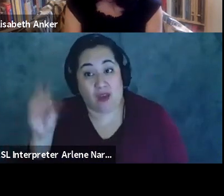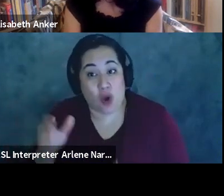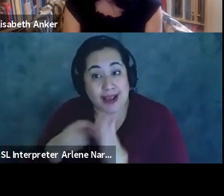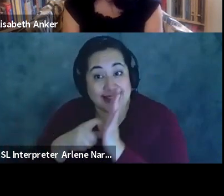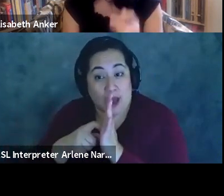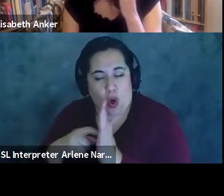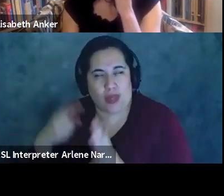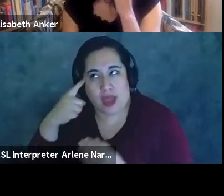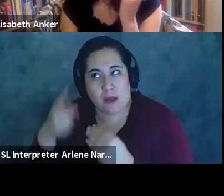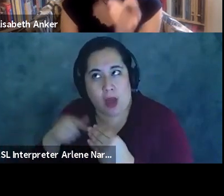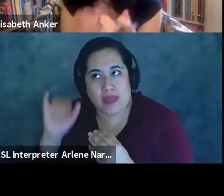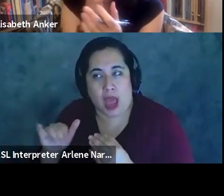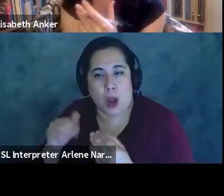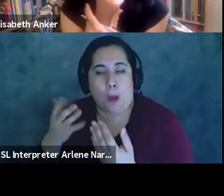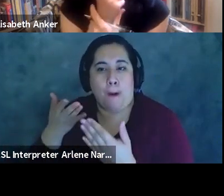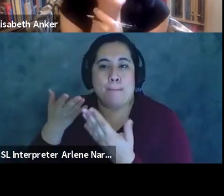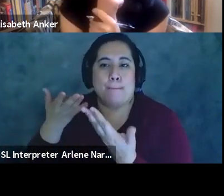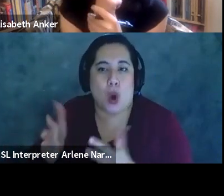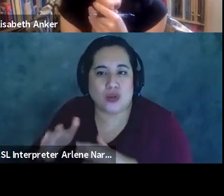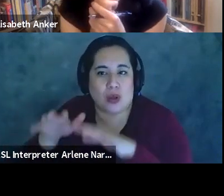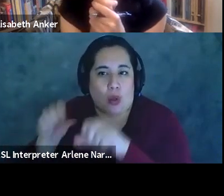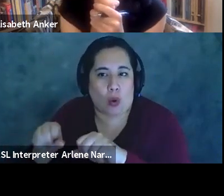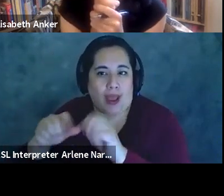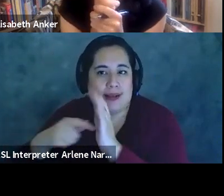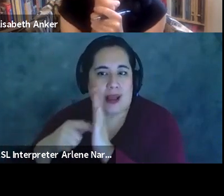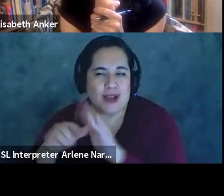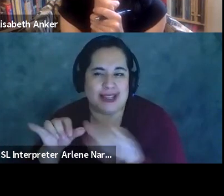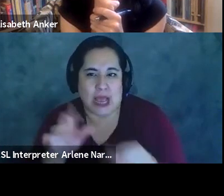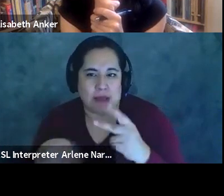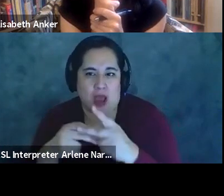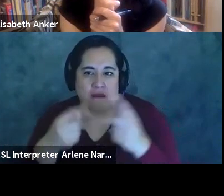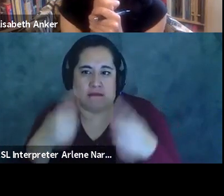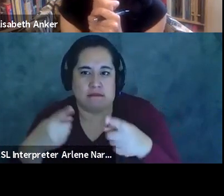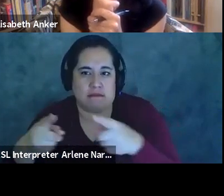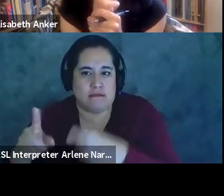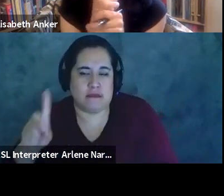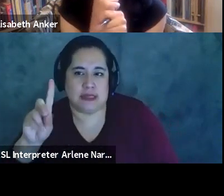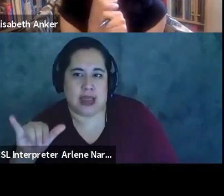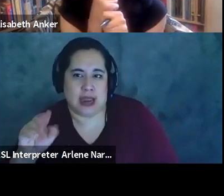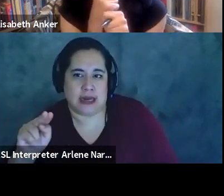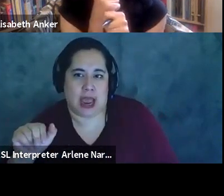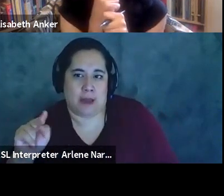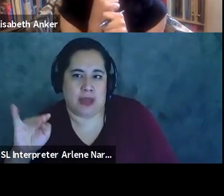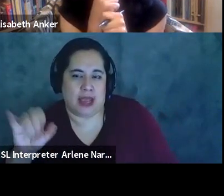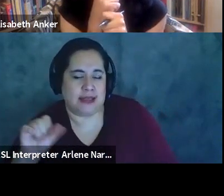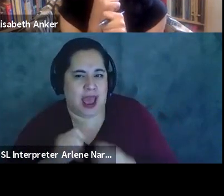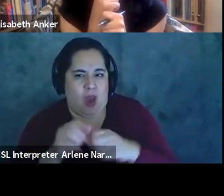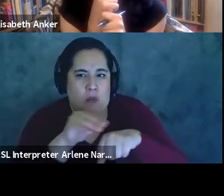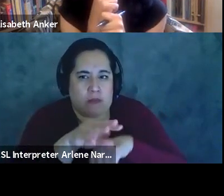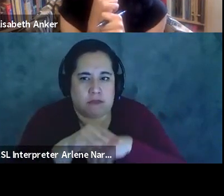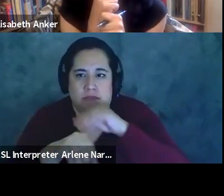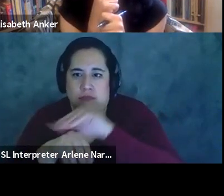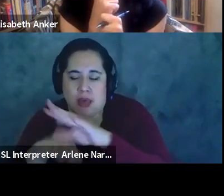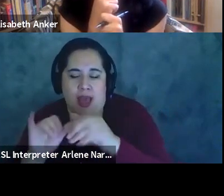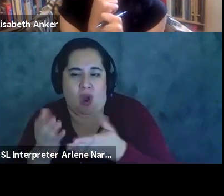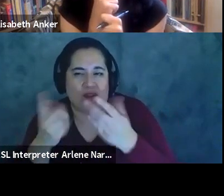with post-colonial examples of the same kinds of dynamics and the ways potentially they offer different kinds of